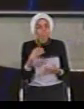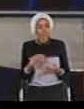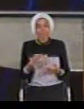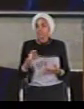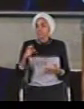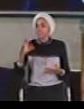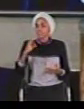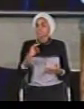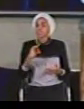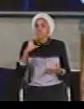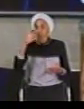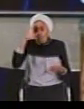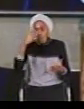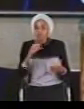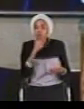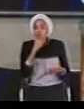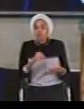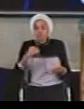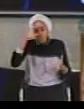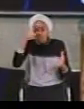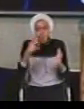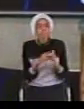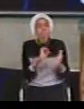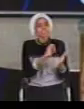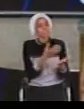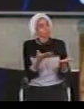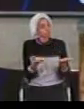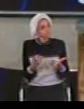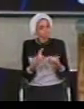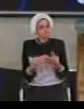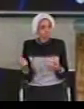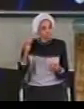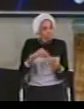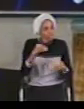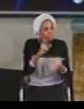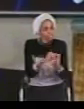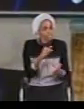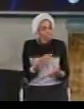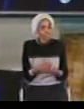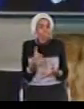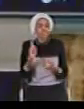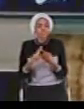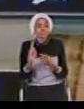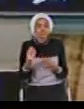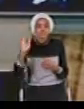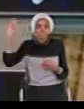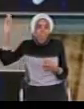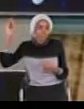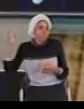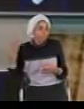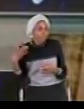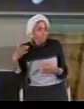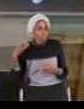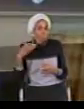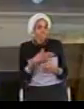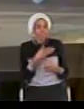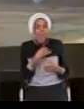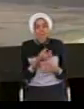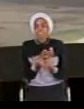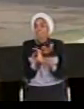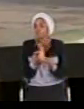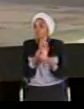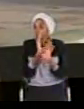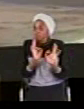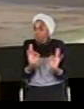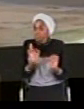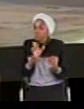of the old covenant. They wanted to add that to the grace and the free